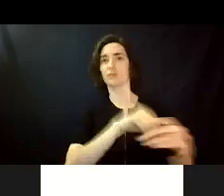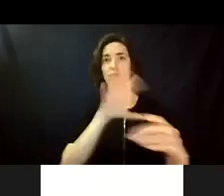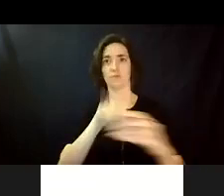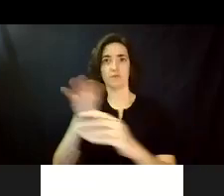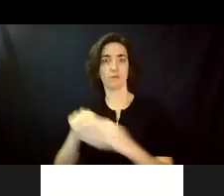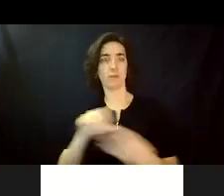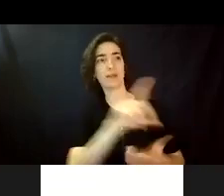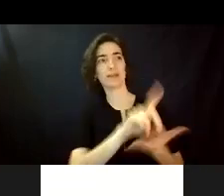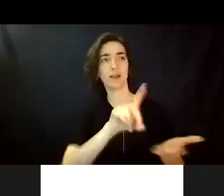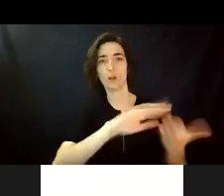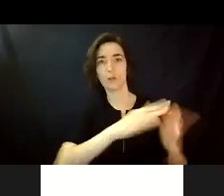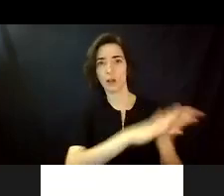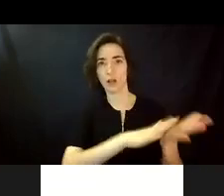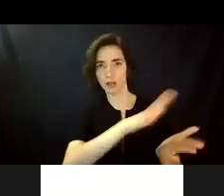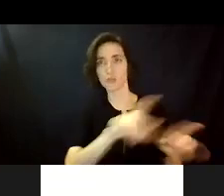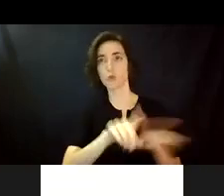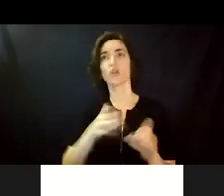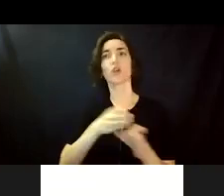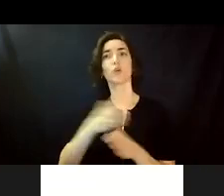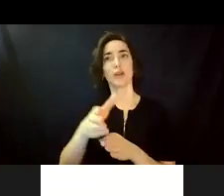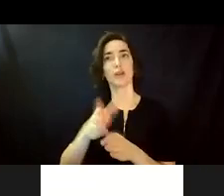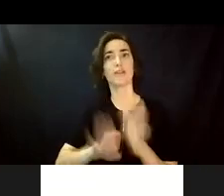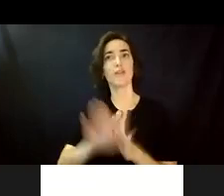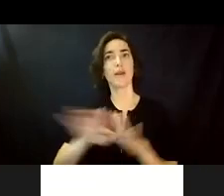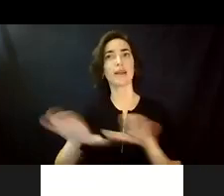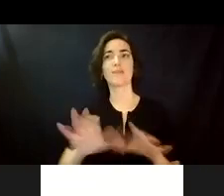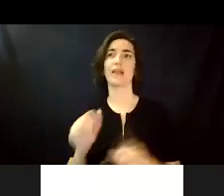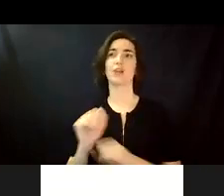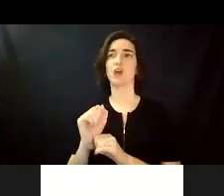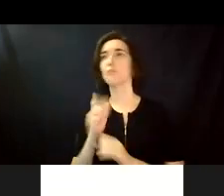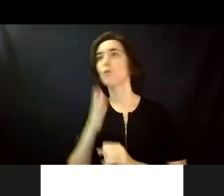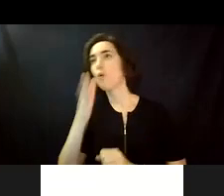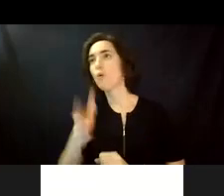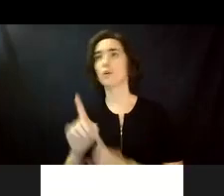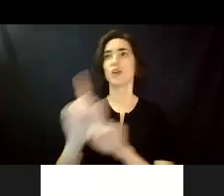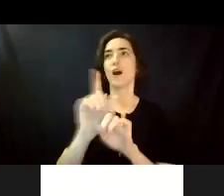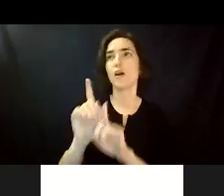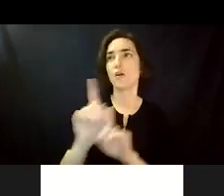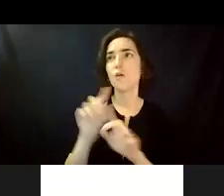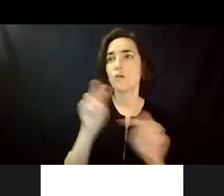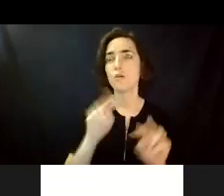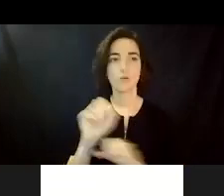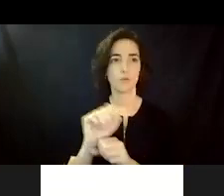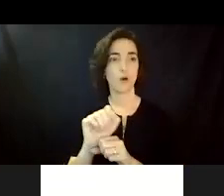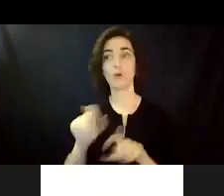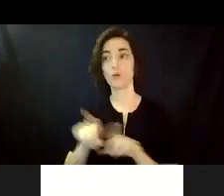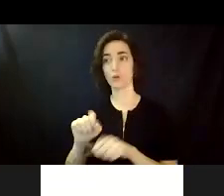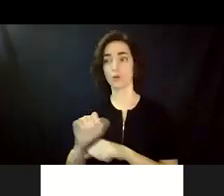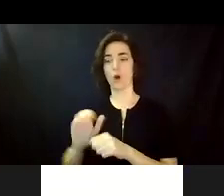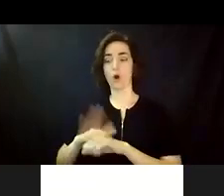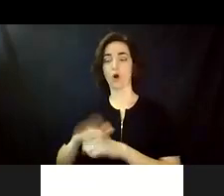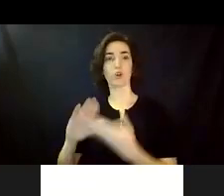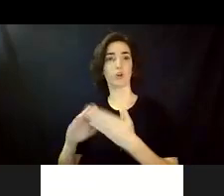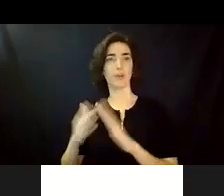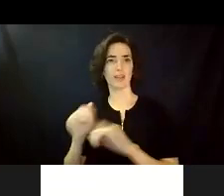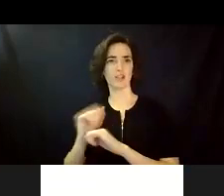development activities, such as job shadowing and work site visits. They also learn community and work-related skills to gain employment experiences